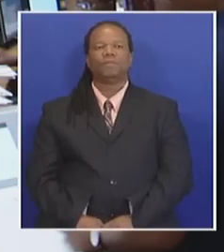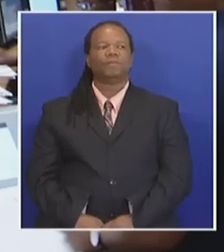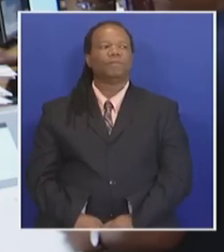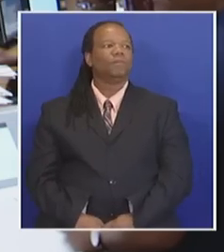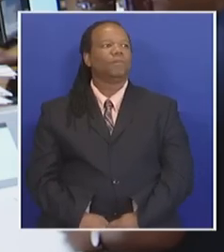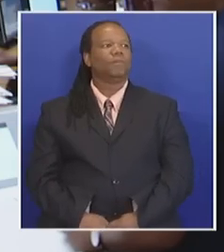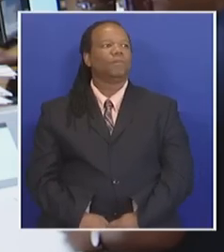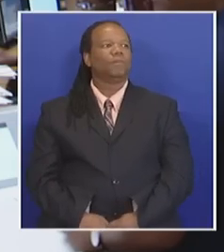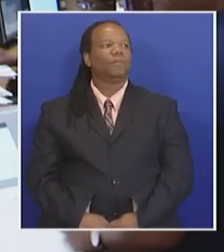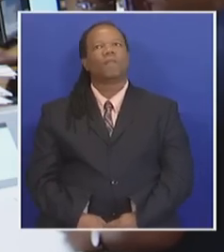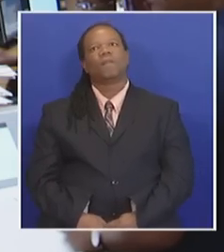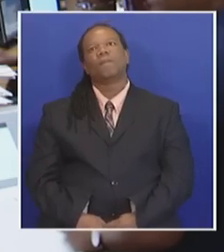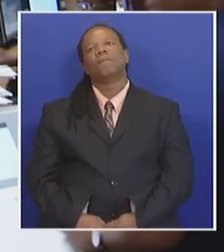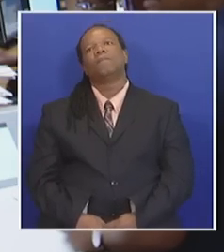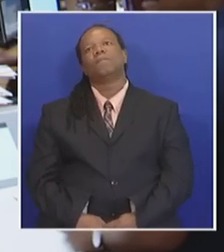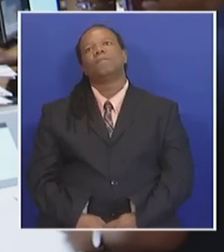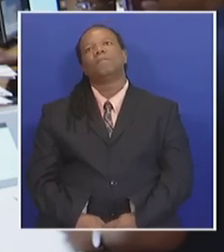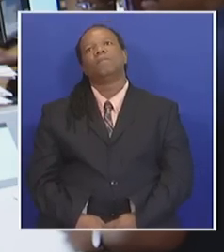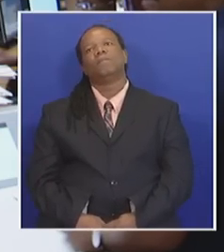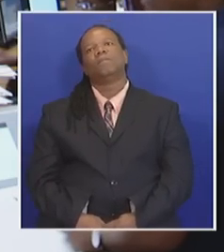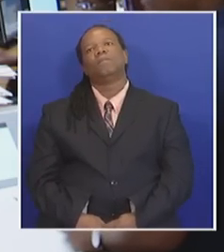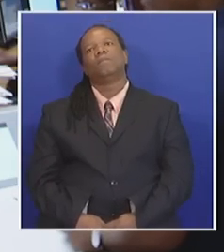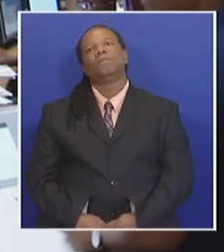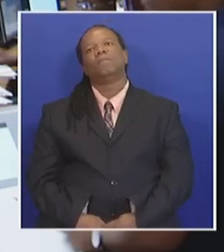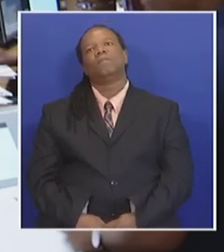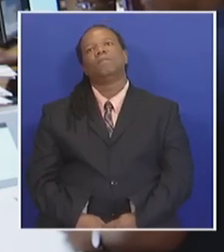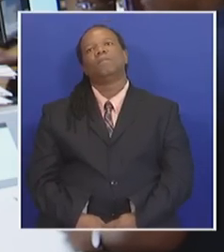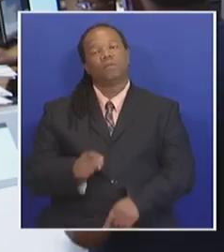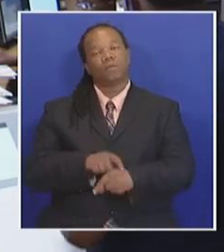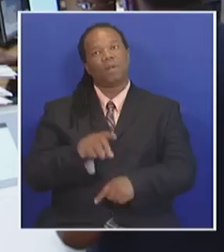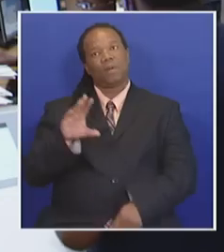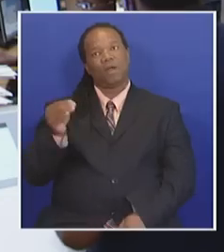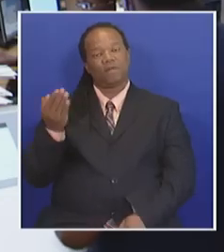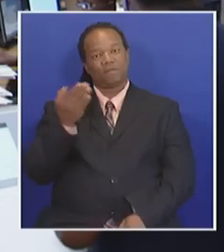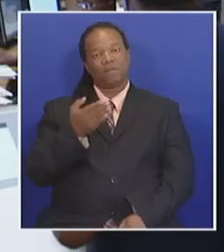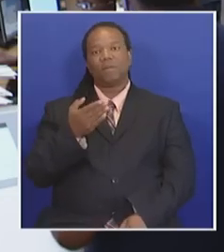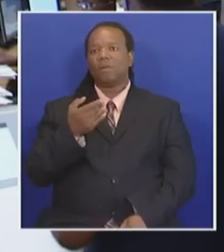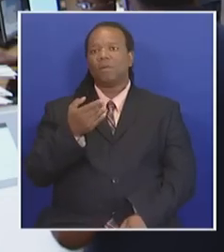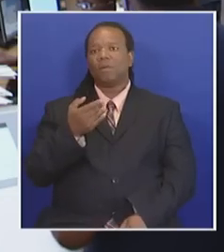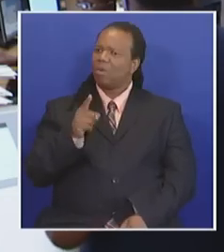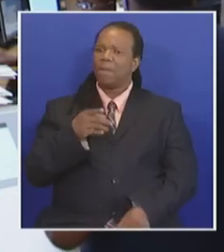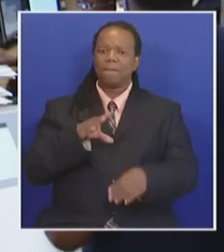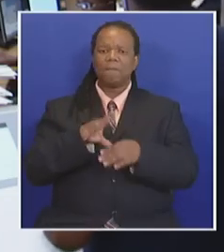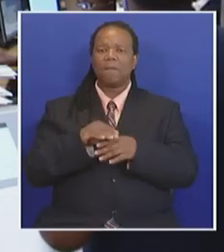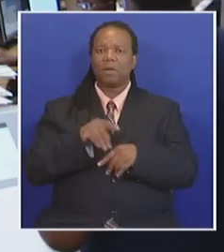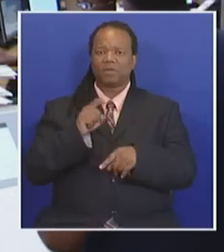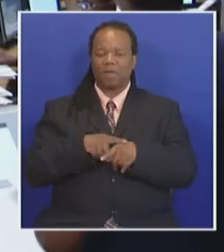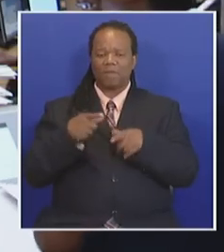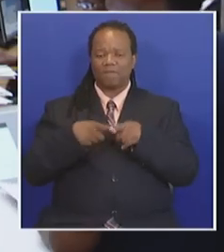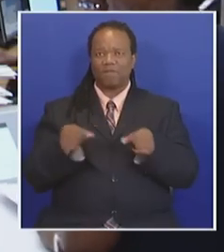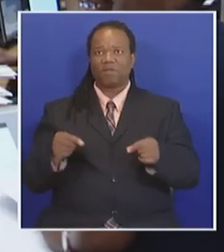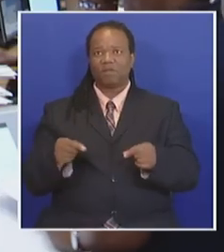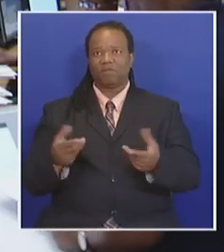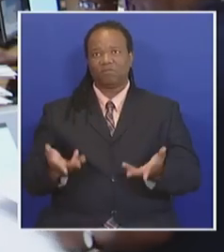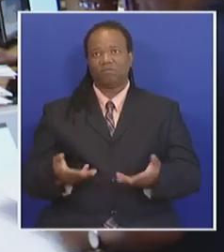Really pushing it, and he's got some time. Will he take a question? His time has expired. Yes. Thank